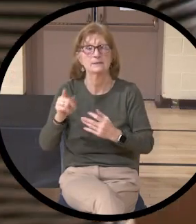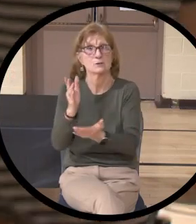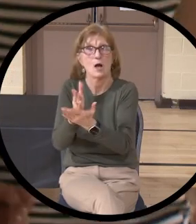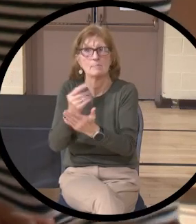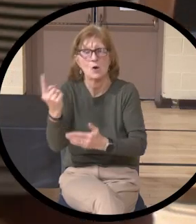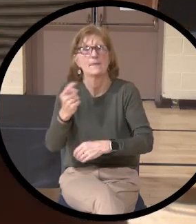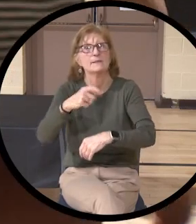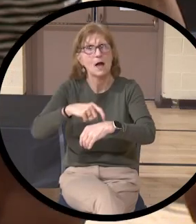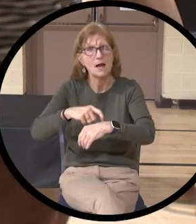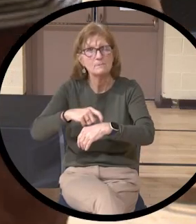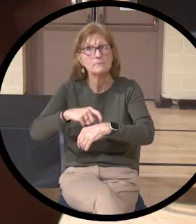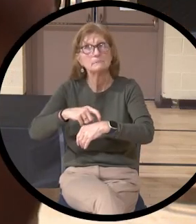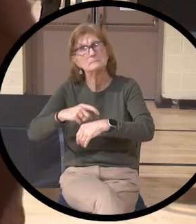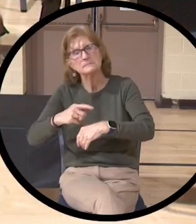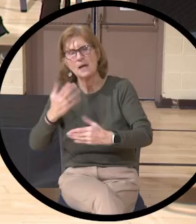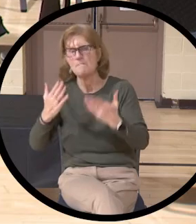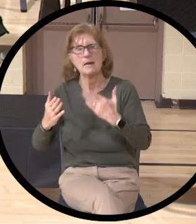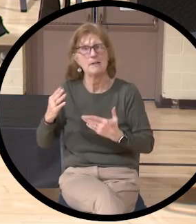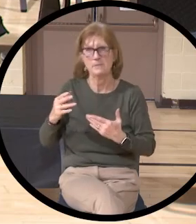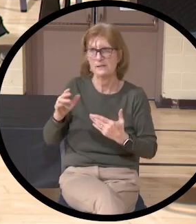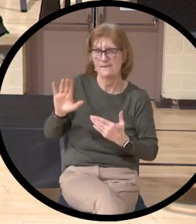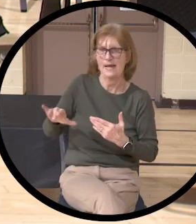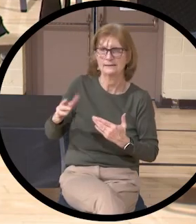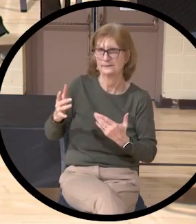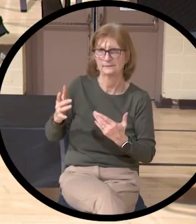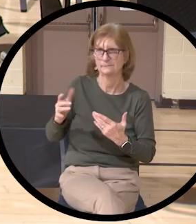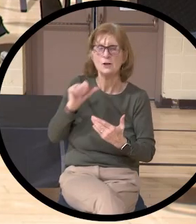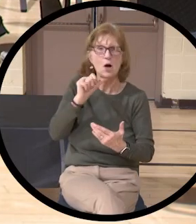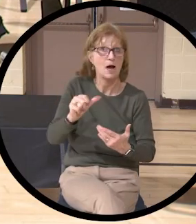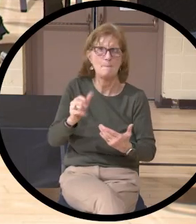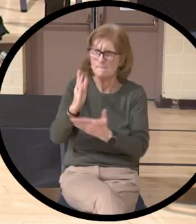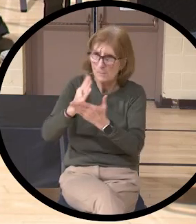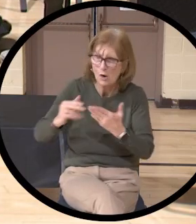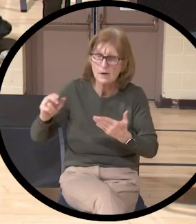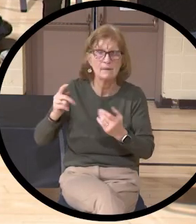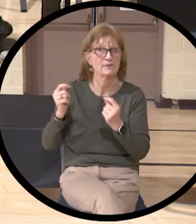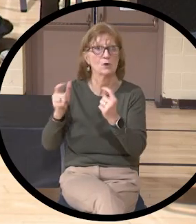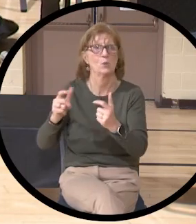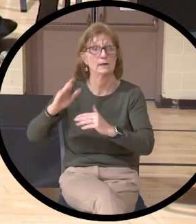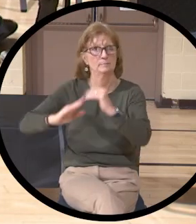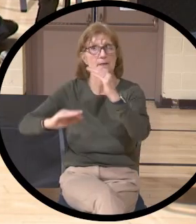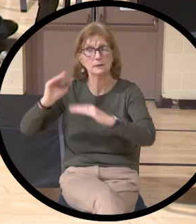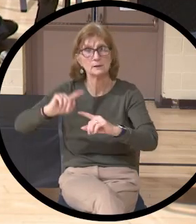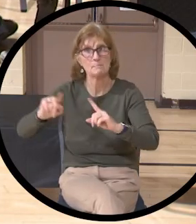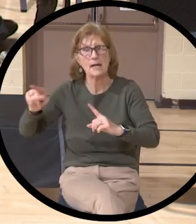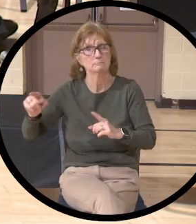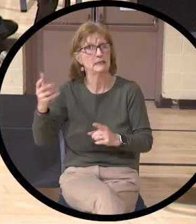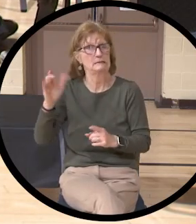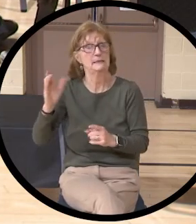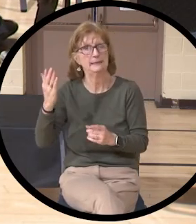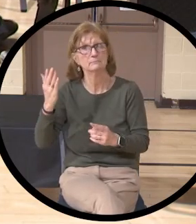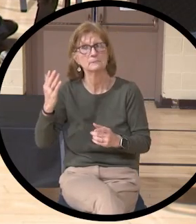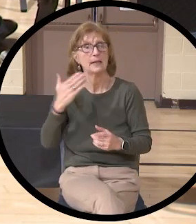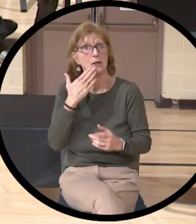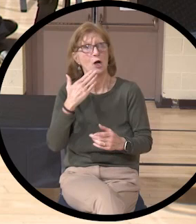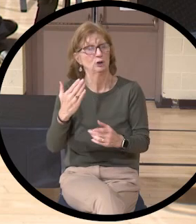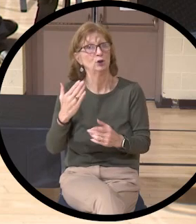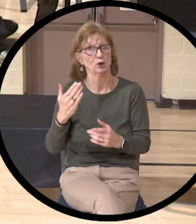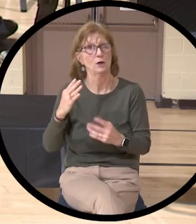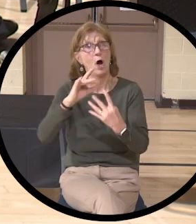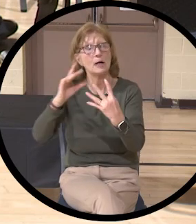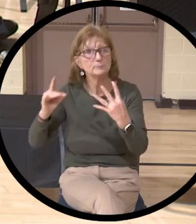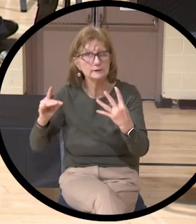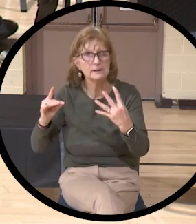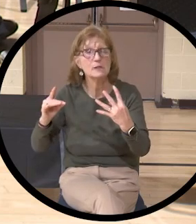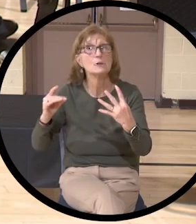assume that's probably outside of the scope of the quick build design. Is that something that's more budget friendly than